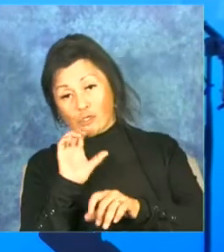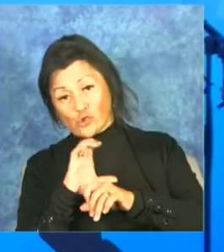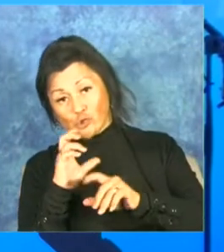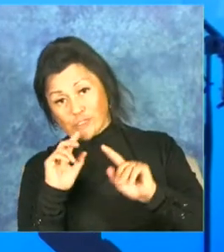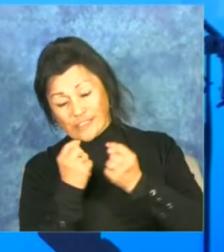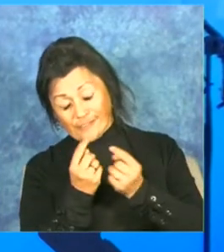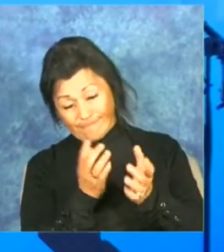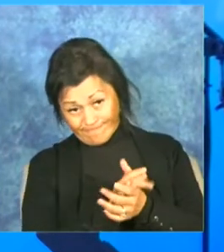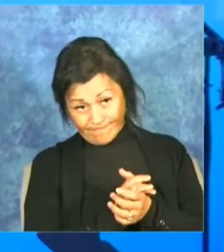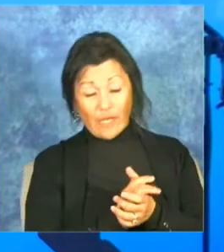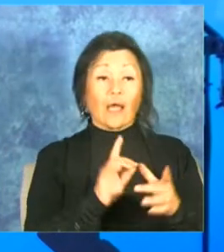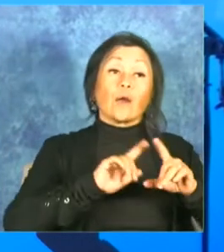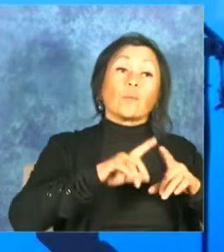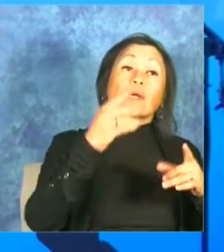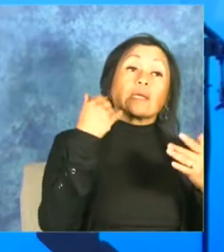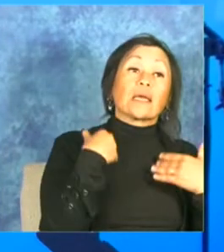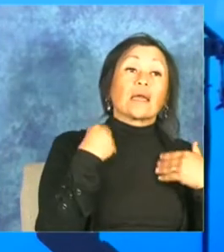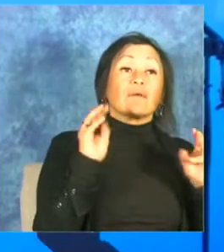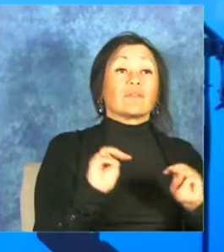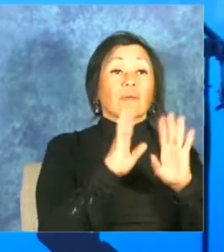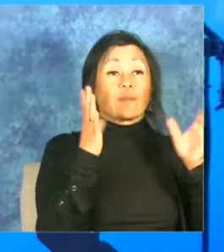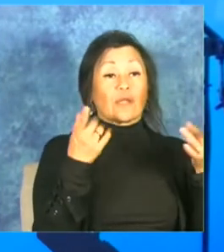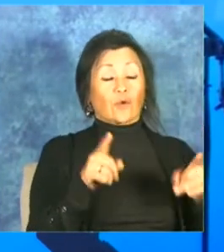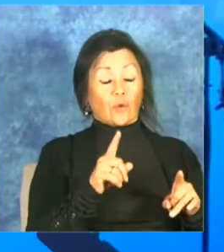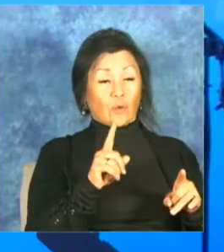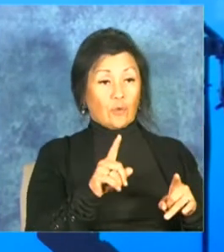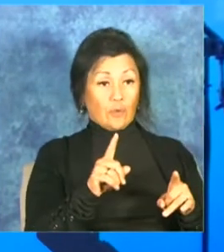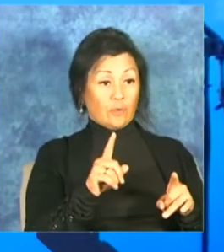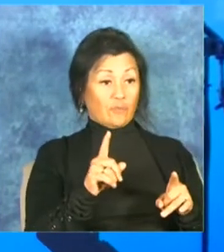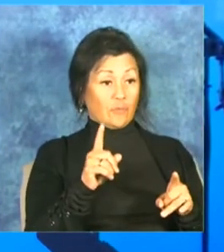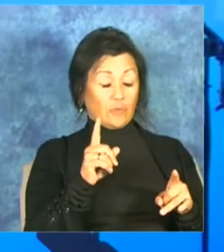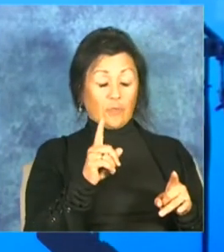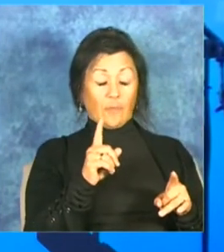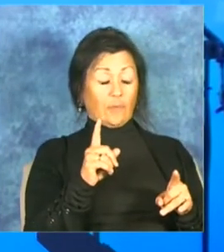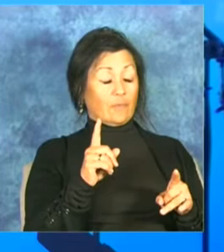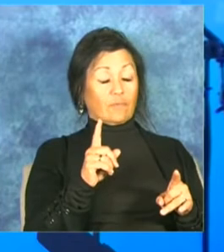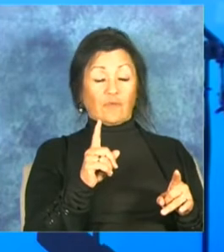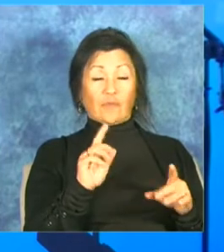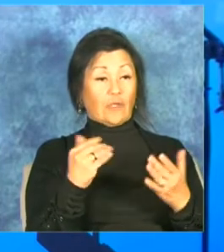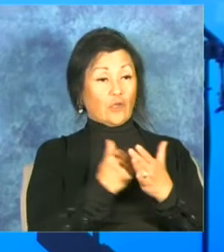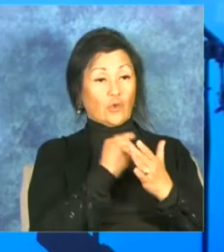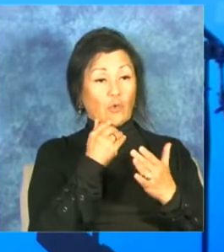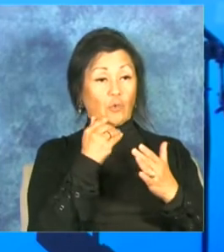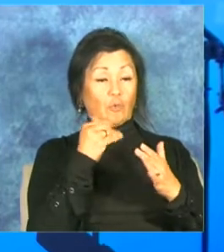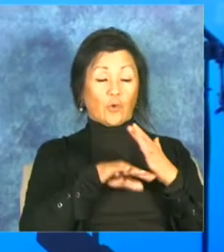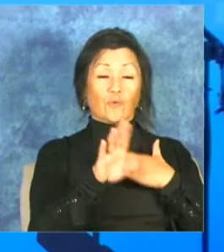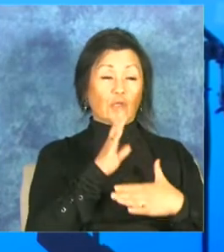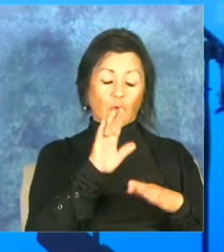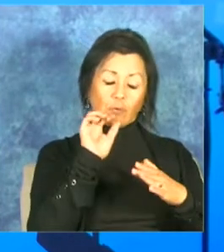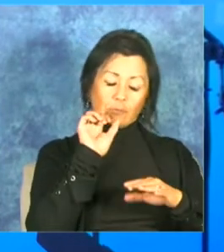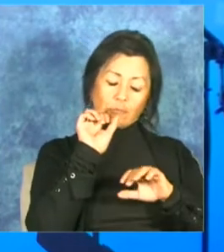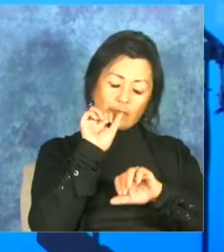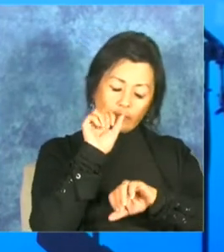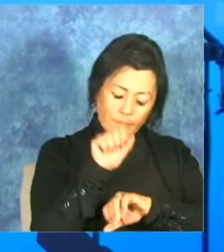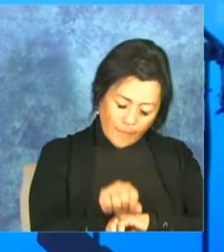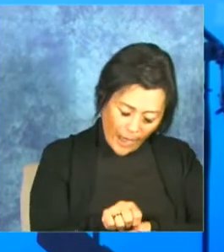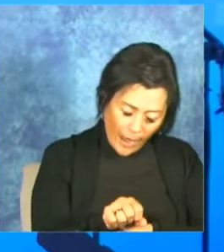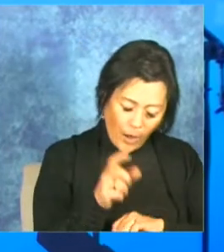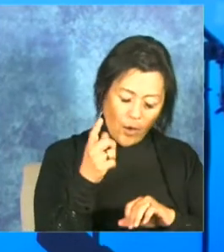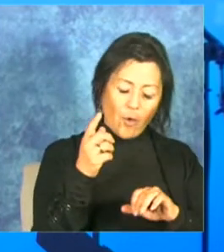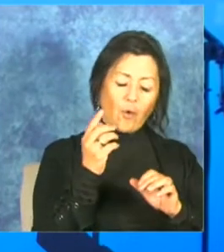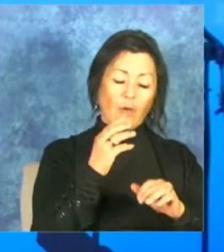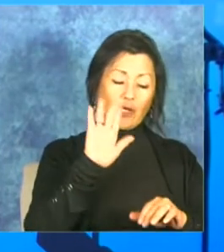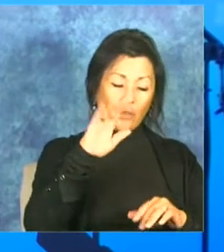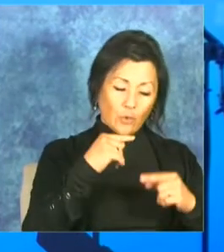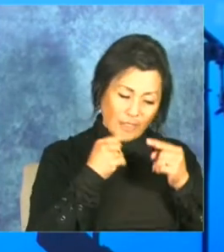team. But if you have a miracle of the new birth, you bow your heart before Jesus Christ, confess your sins, invite